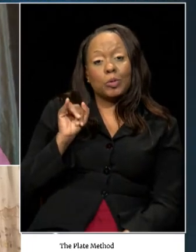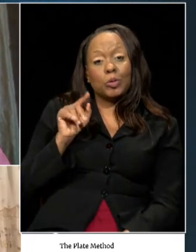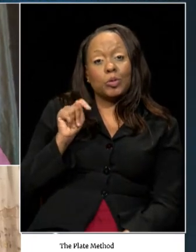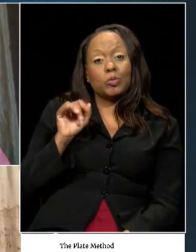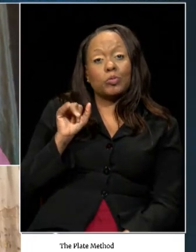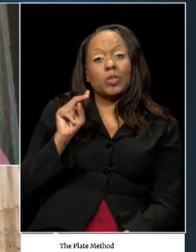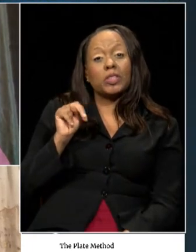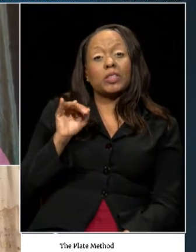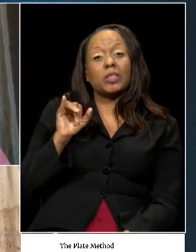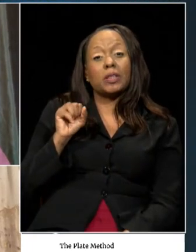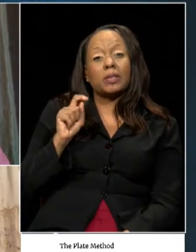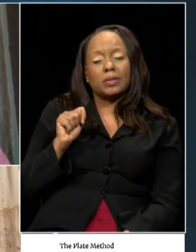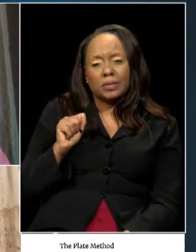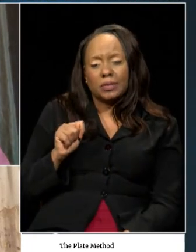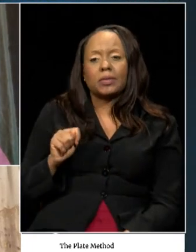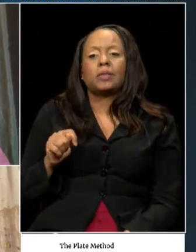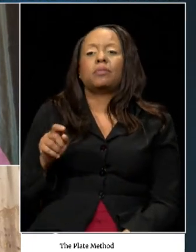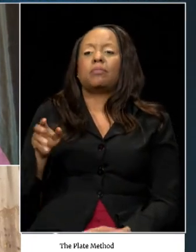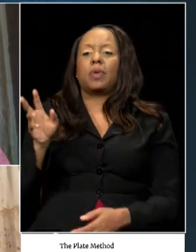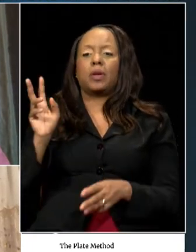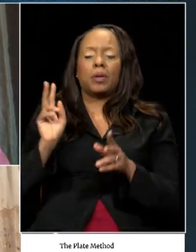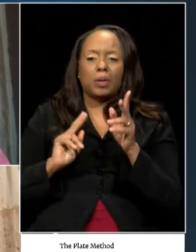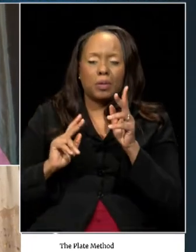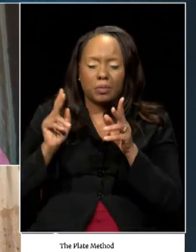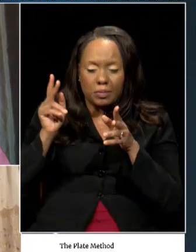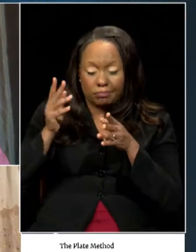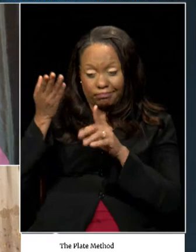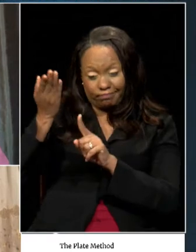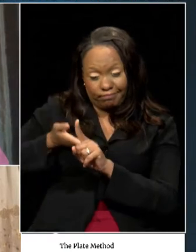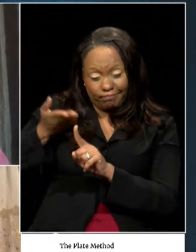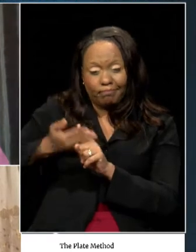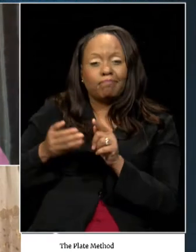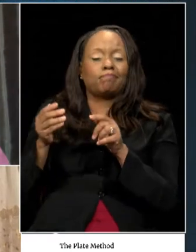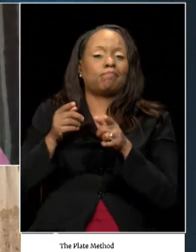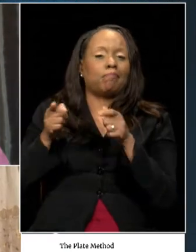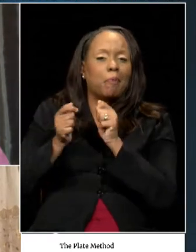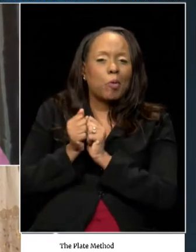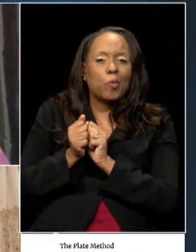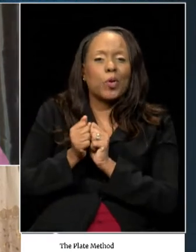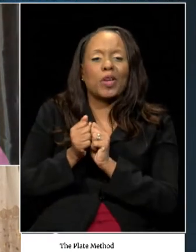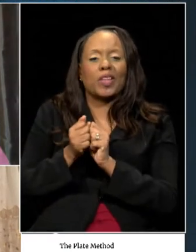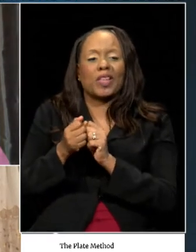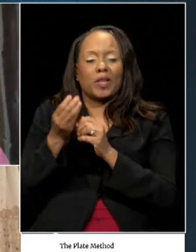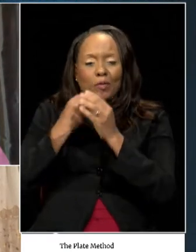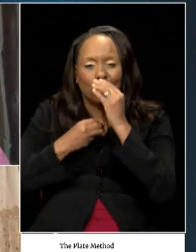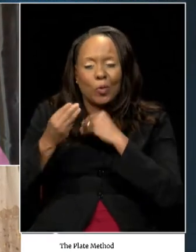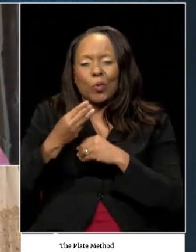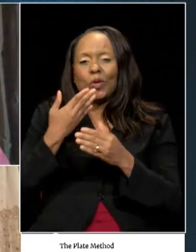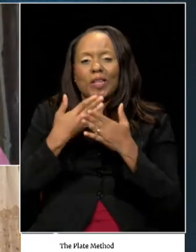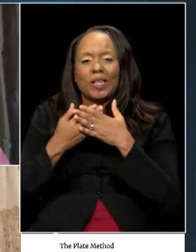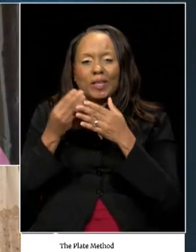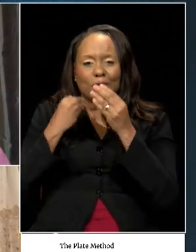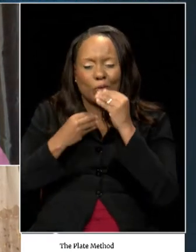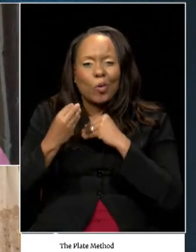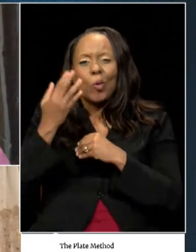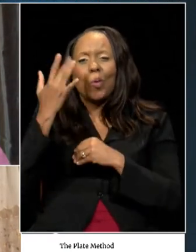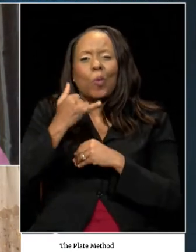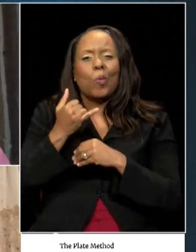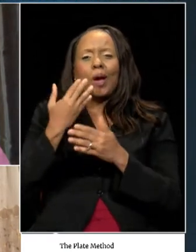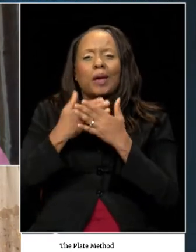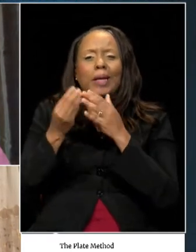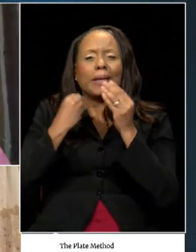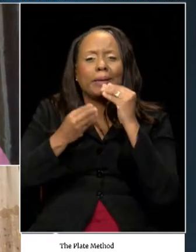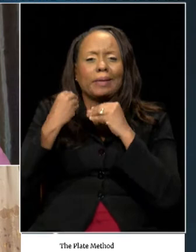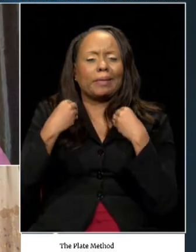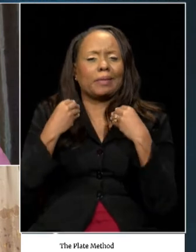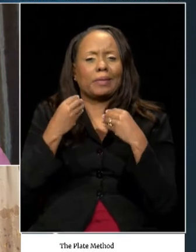been diagnosed or maybe predisposed with to hypertension to understand why it's important, why diet is so important,